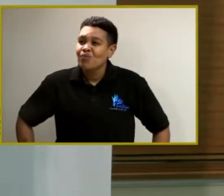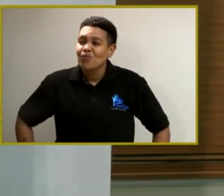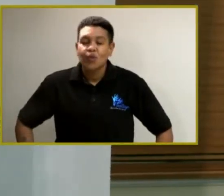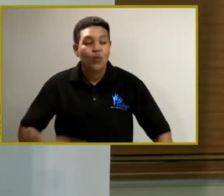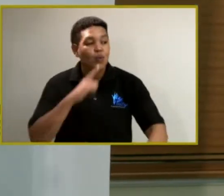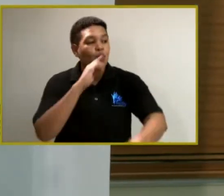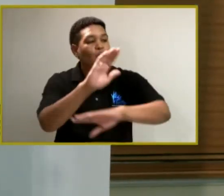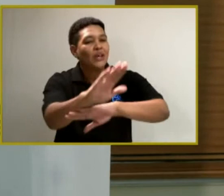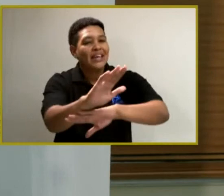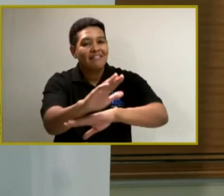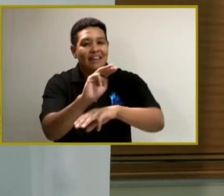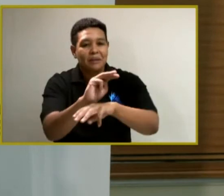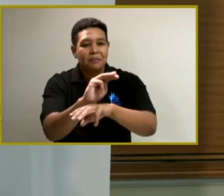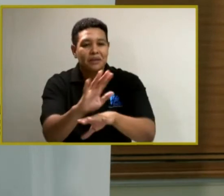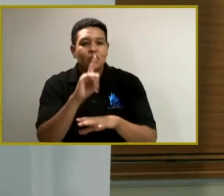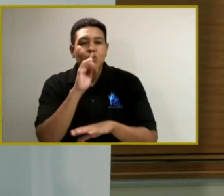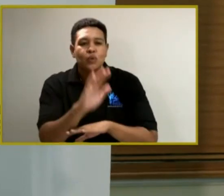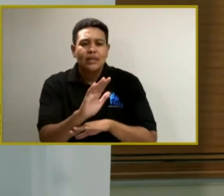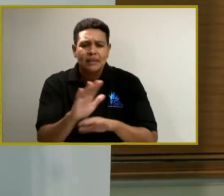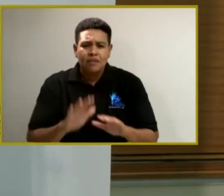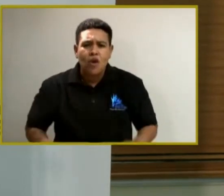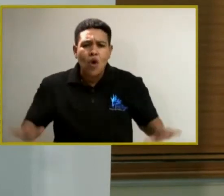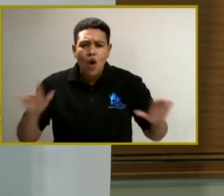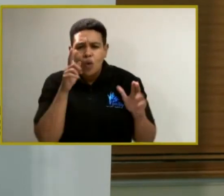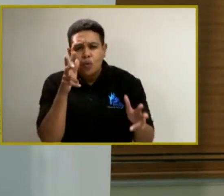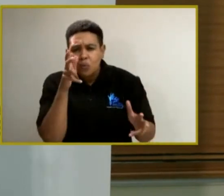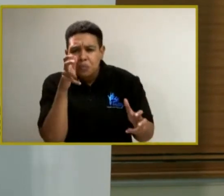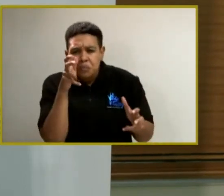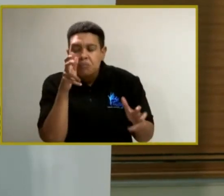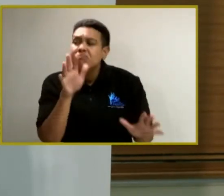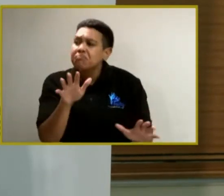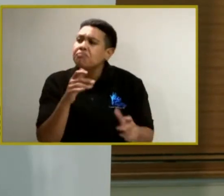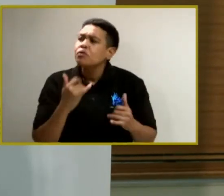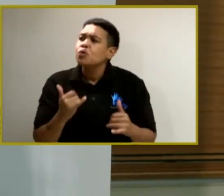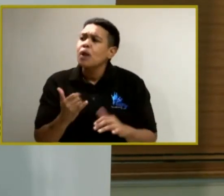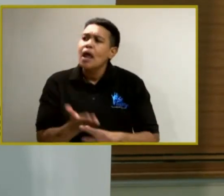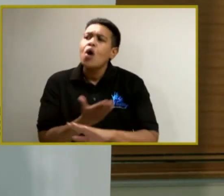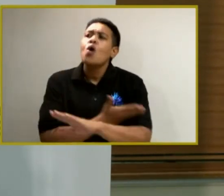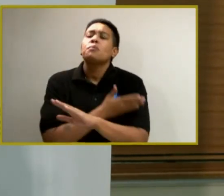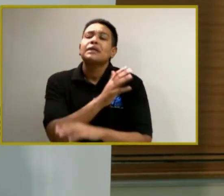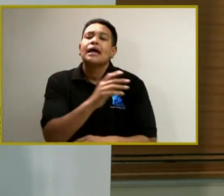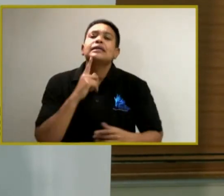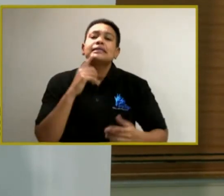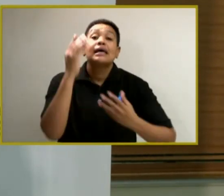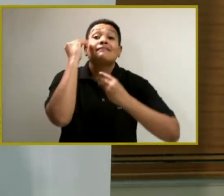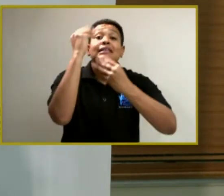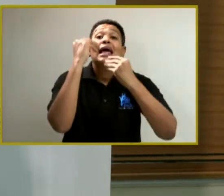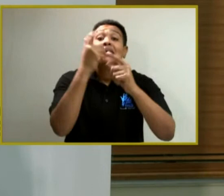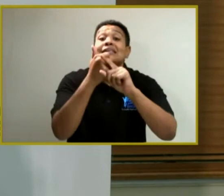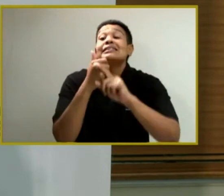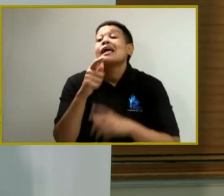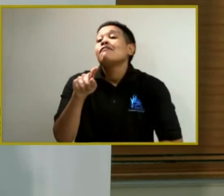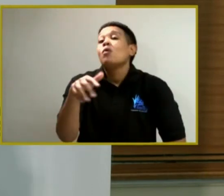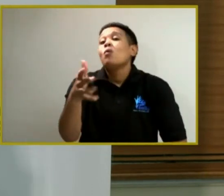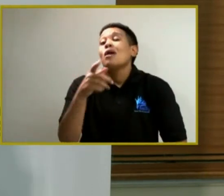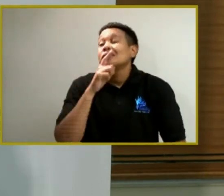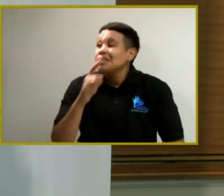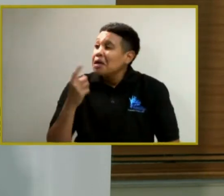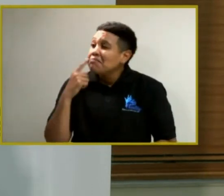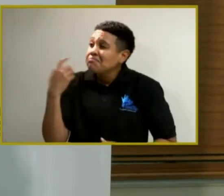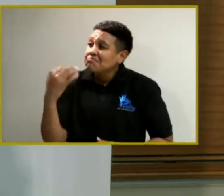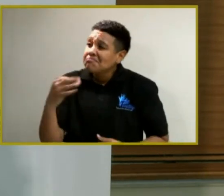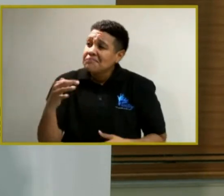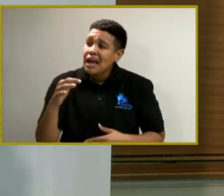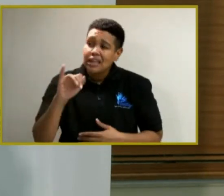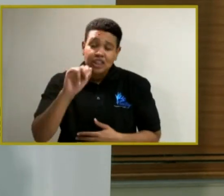Good evening, Minister. Good evening, everyone. So this is our update. The data is as of the